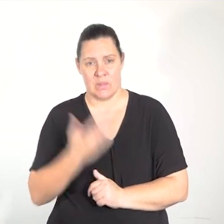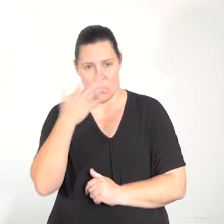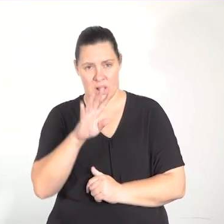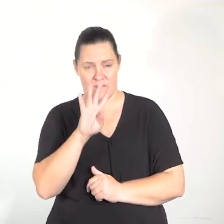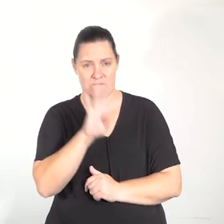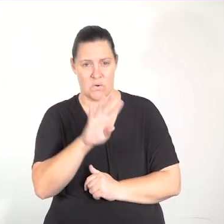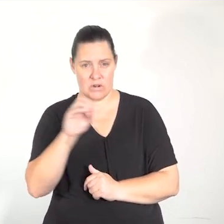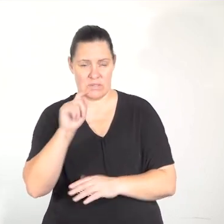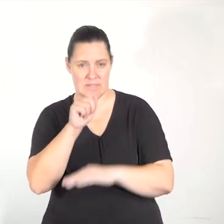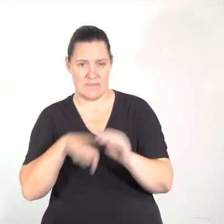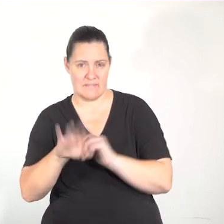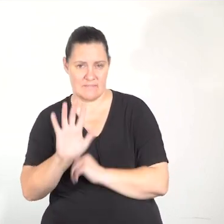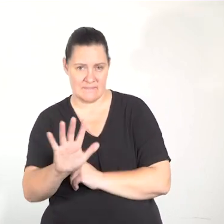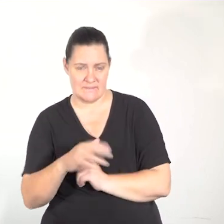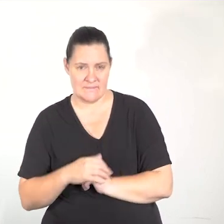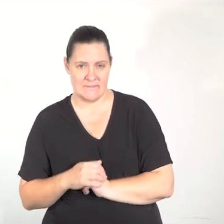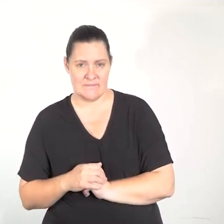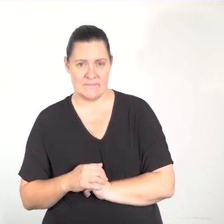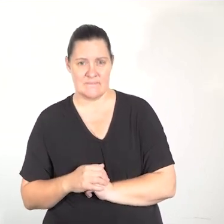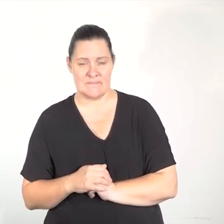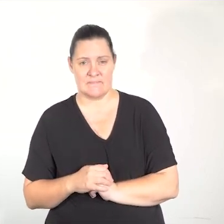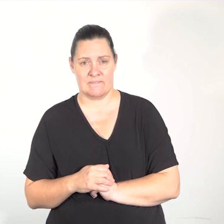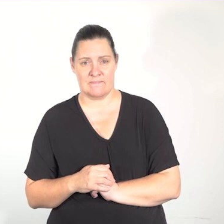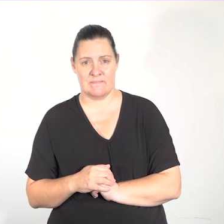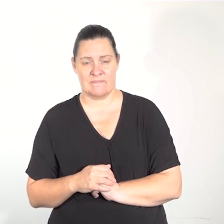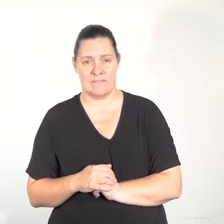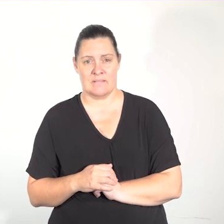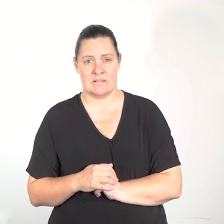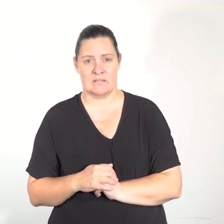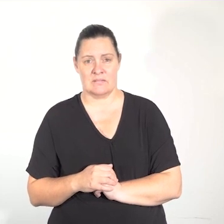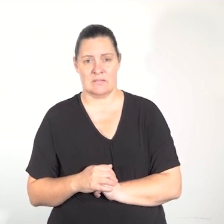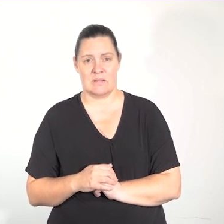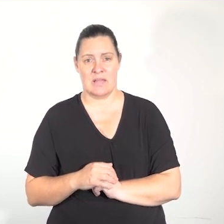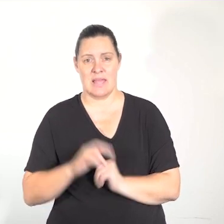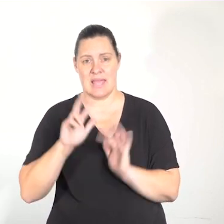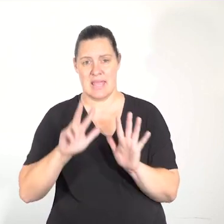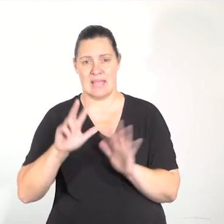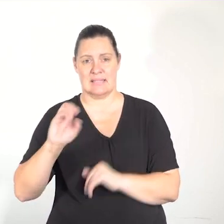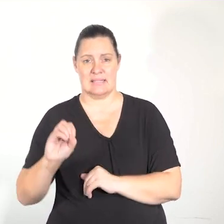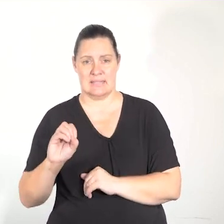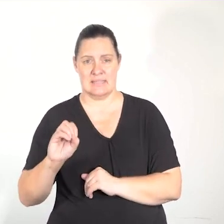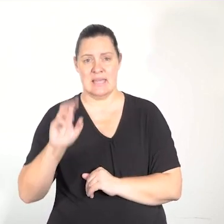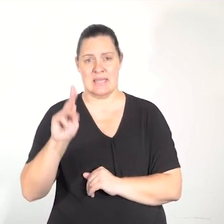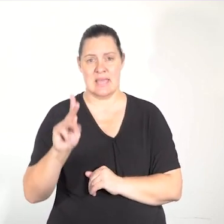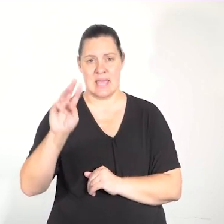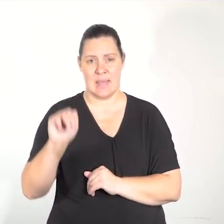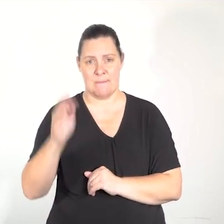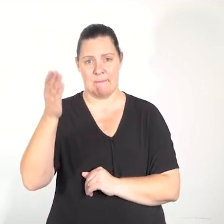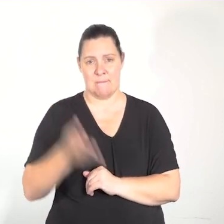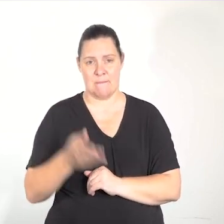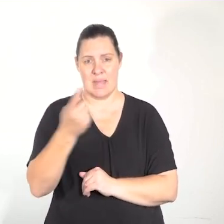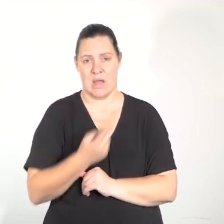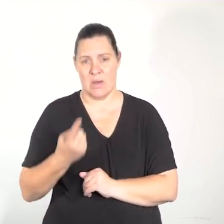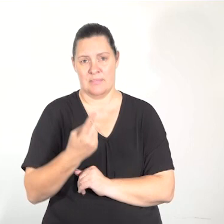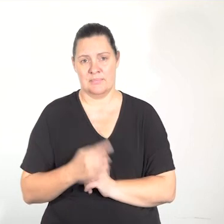Do you know what 400 divided by 5 is? Yes, we have 80 kilometers